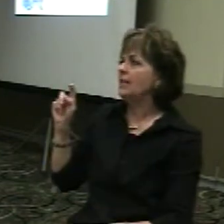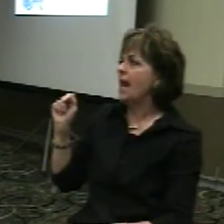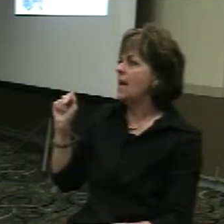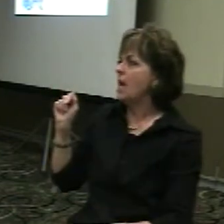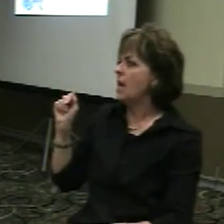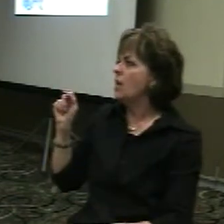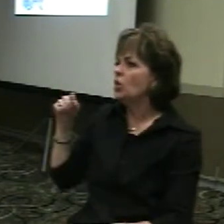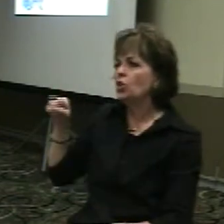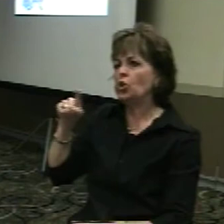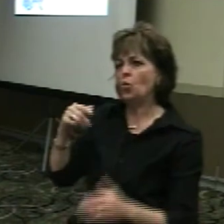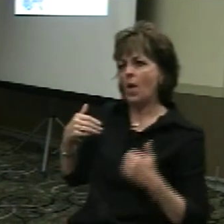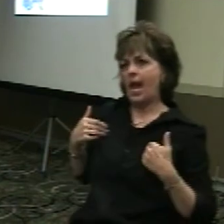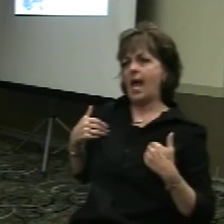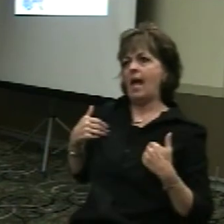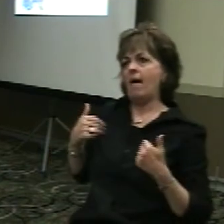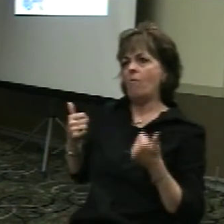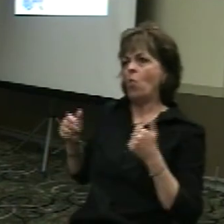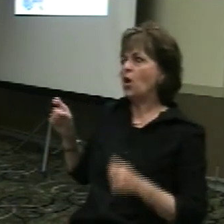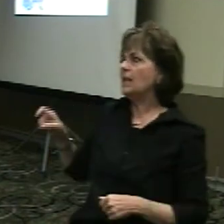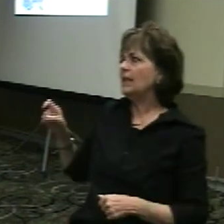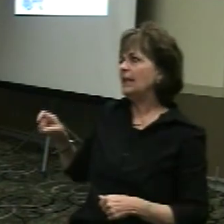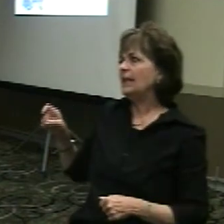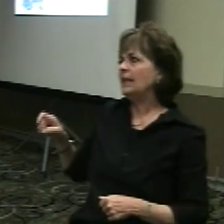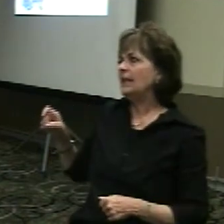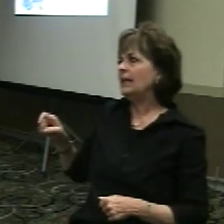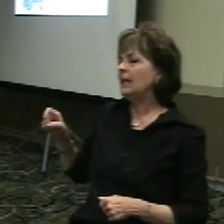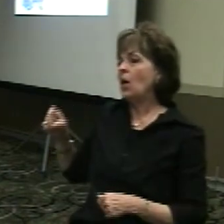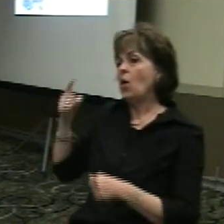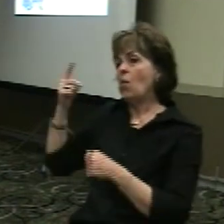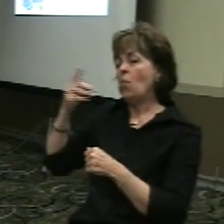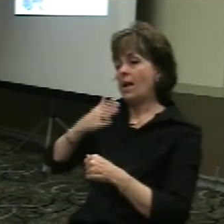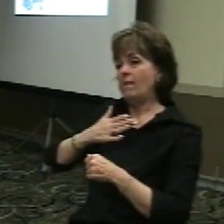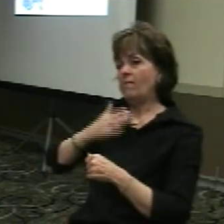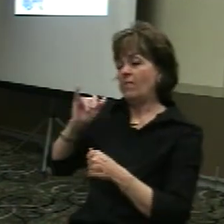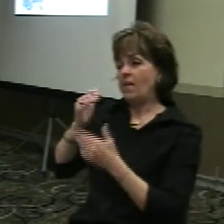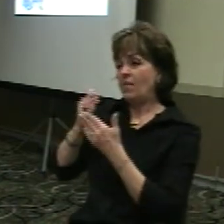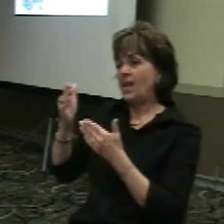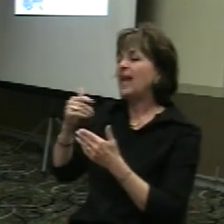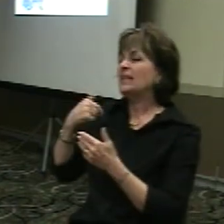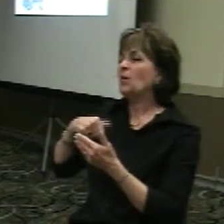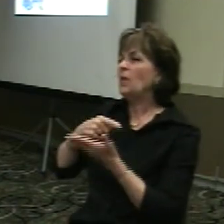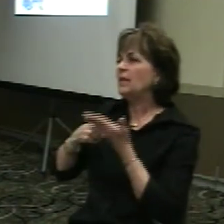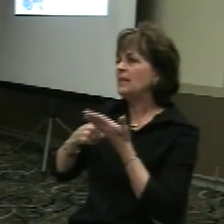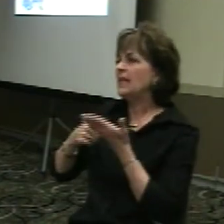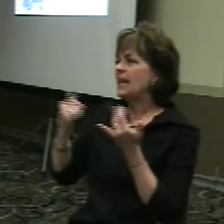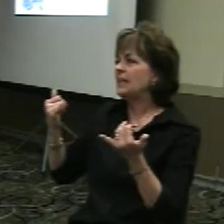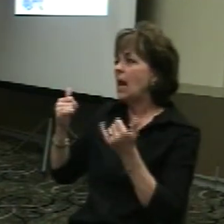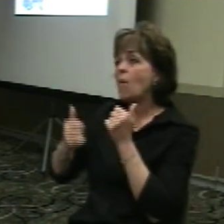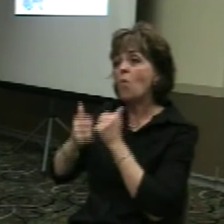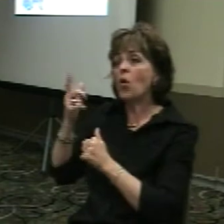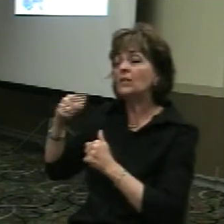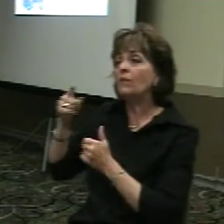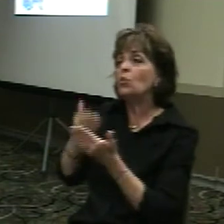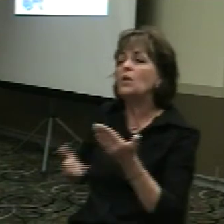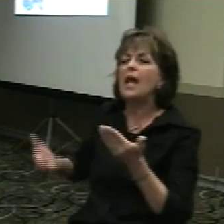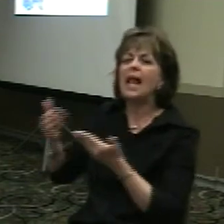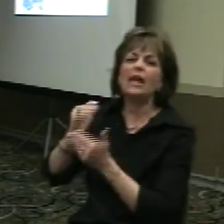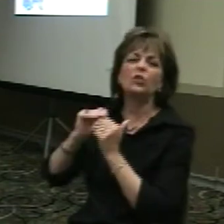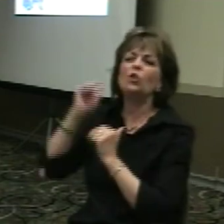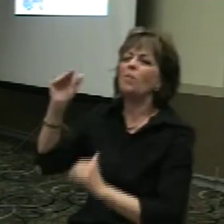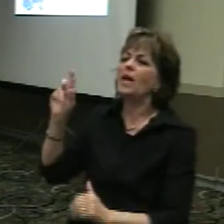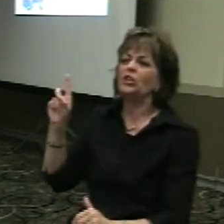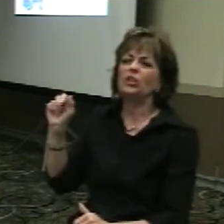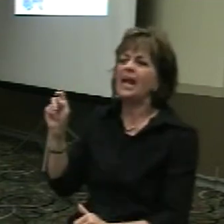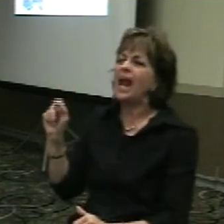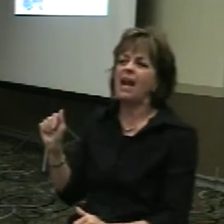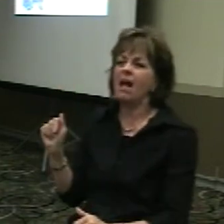you have or do you need? One of the things that we'll talk about today is that most of you collect too much